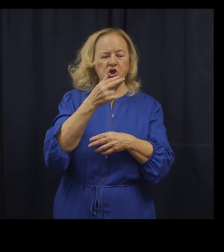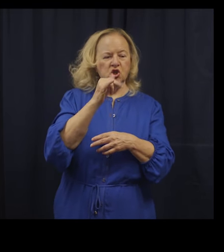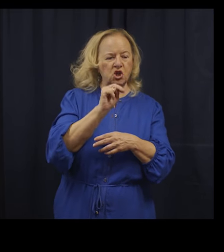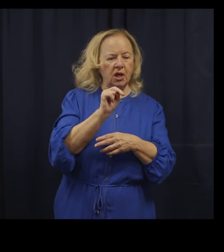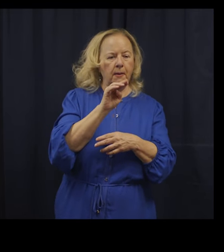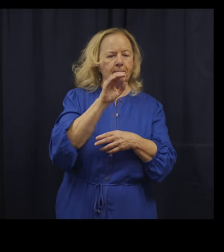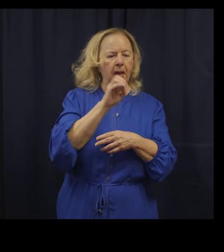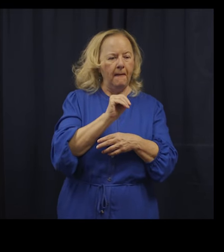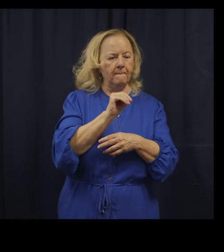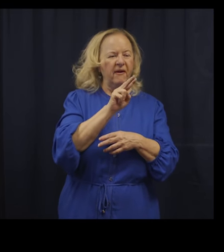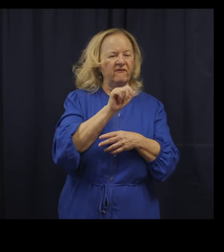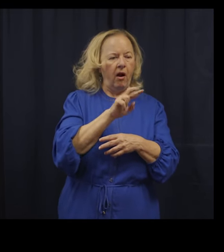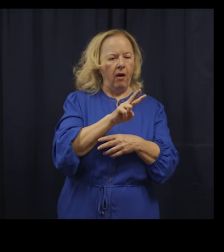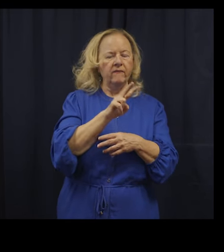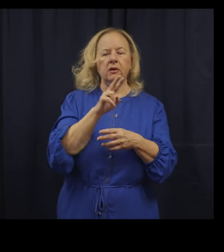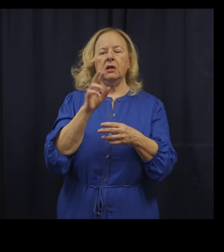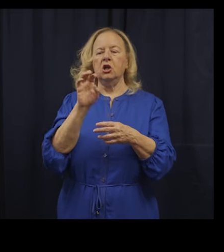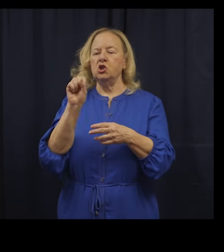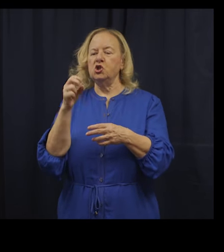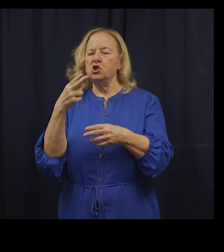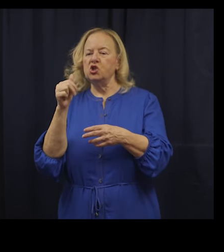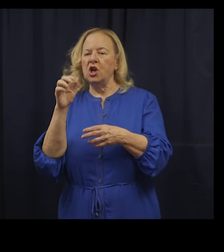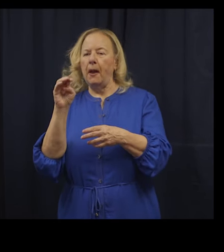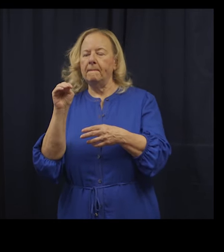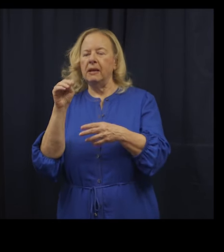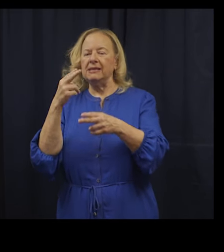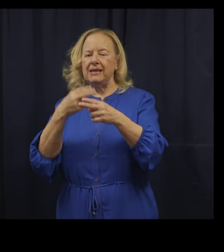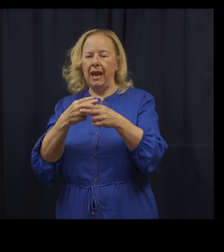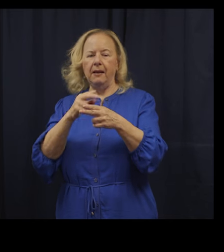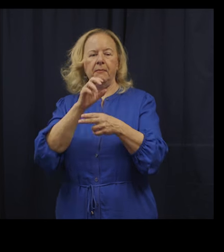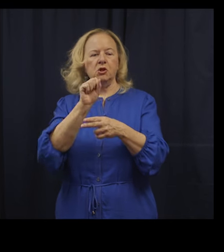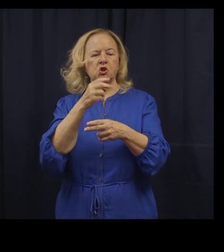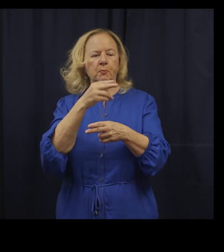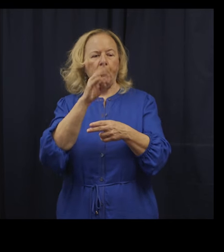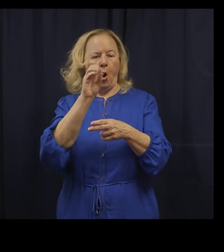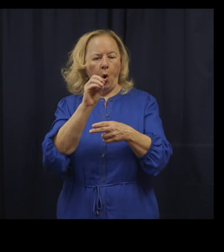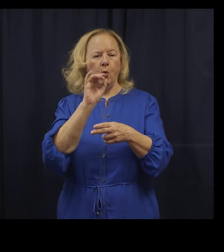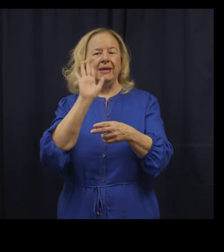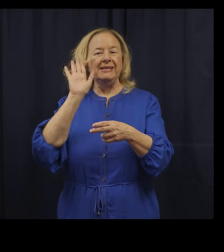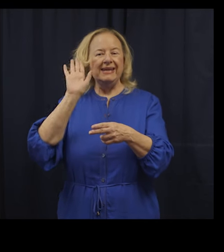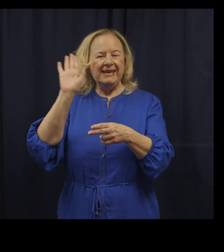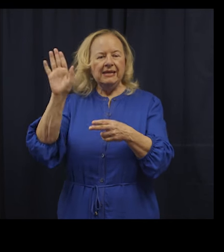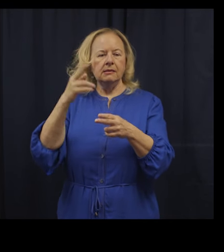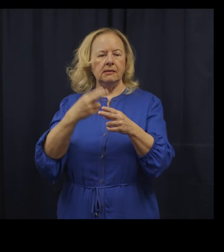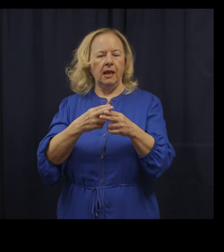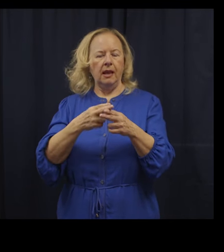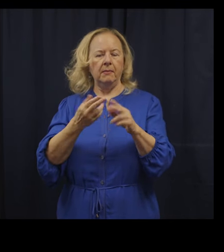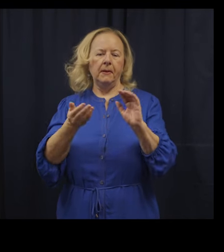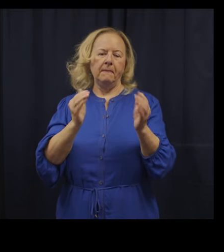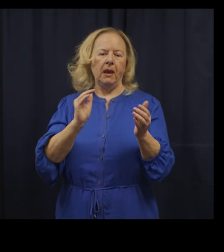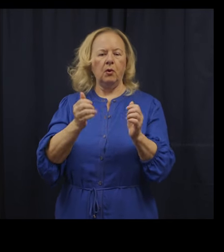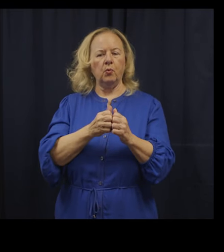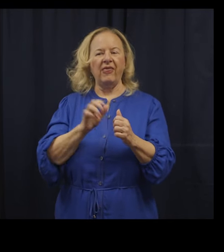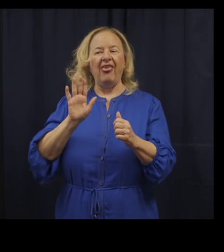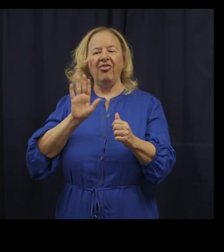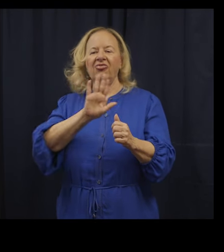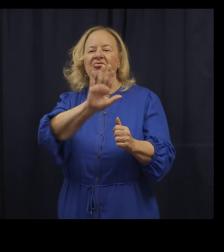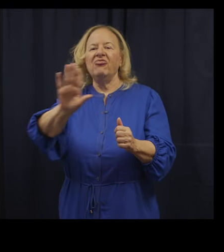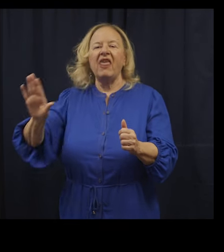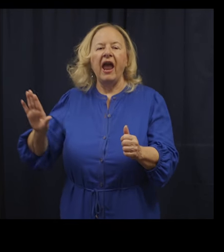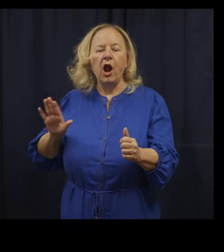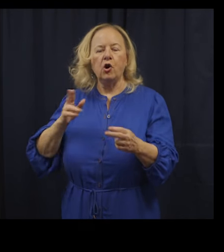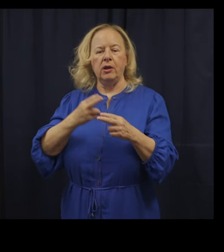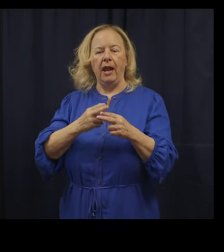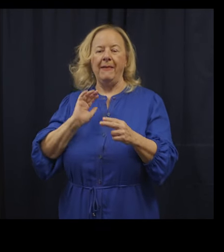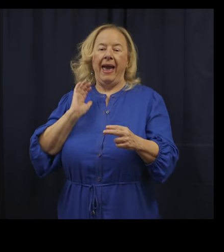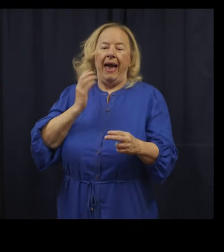vav. Shmo. Shem is name. Shmo is his name versus their name, our name.